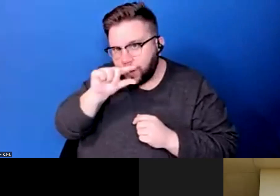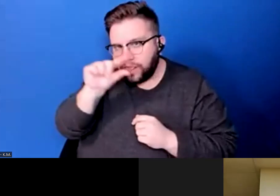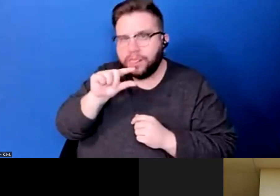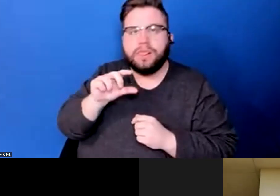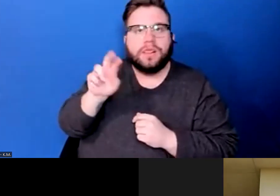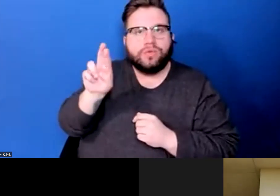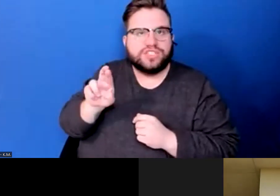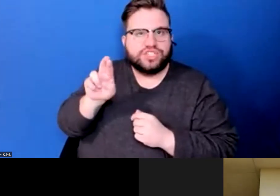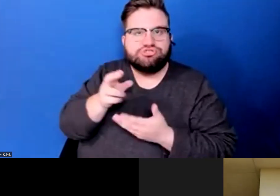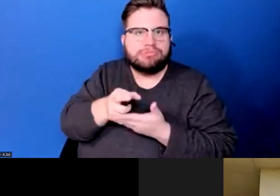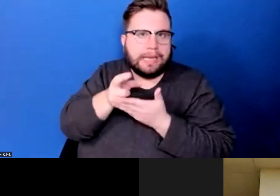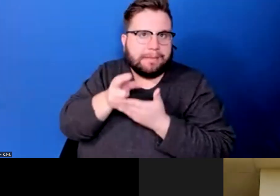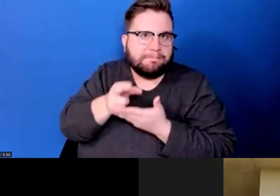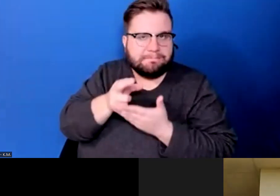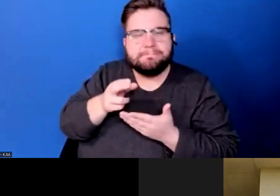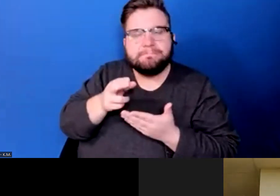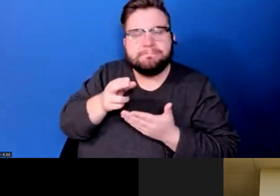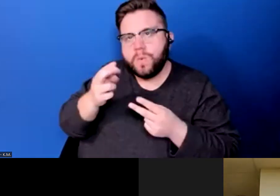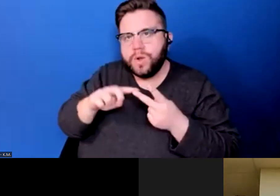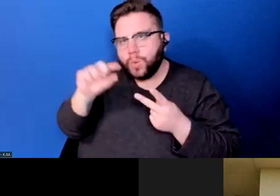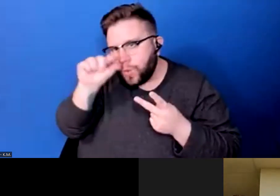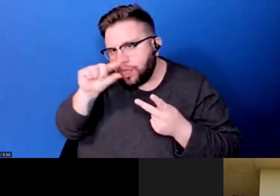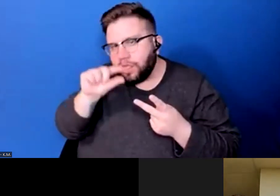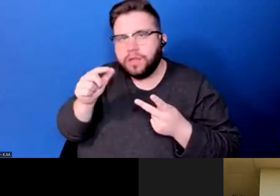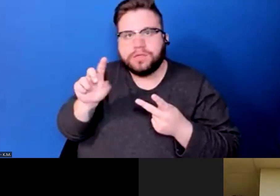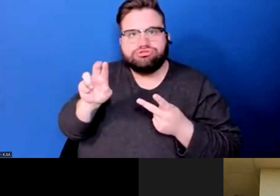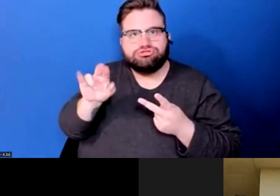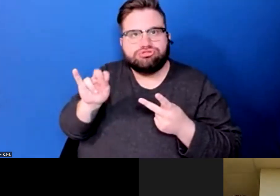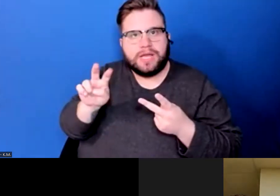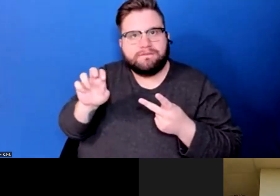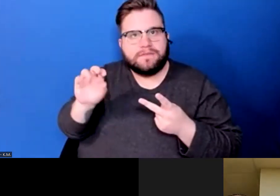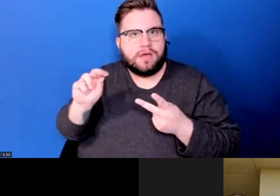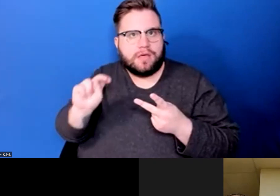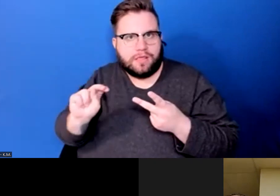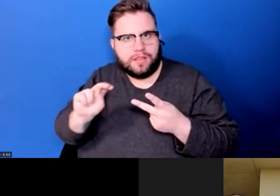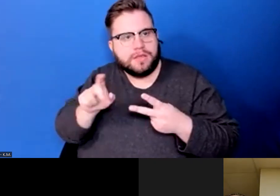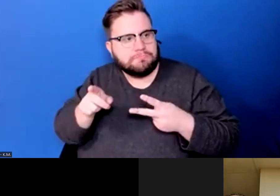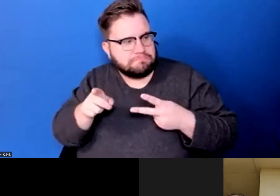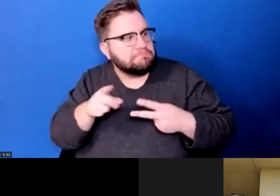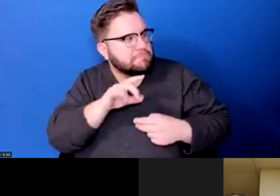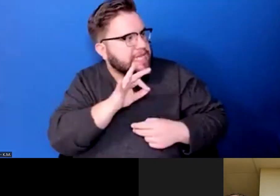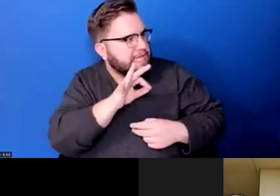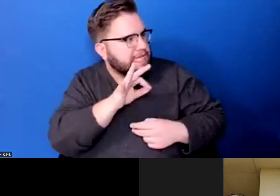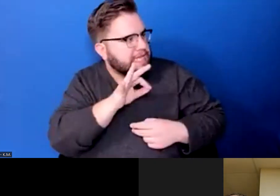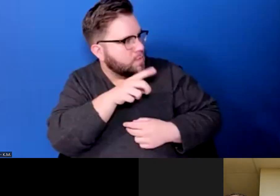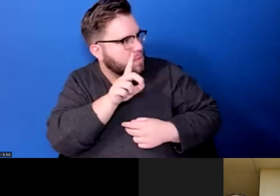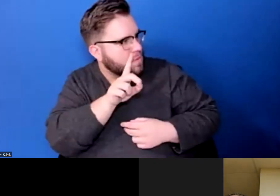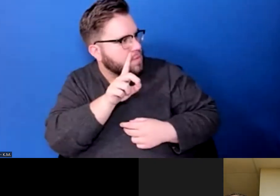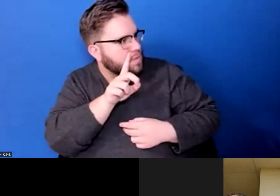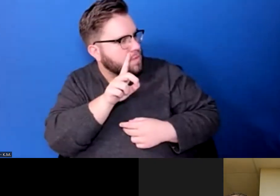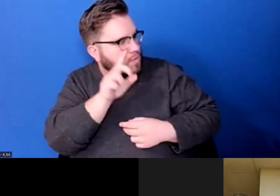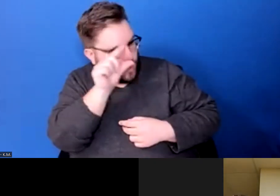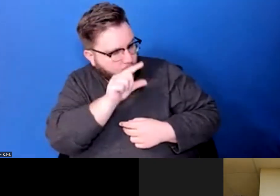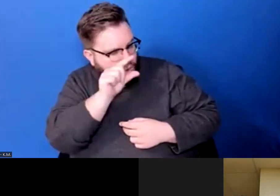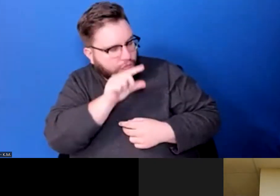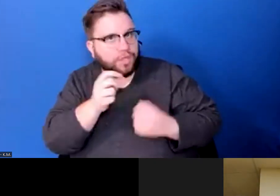find our website through there or drive on. And I can attest that if you do Google Drive on Rochester, you come up on top.